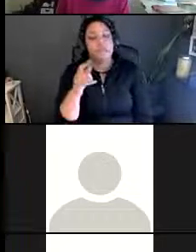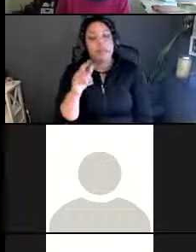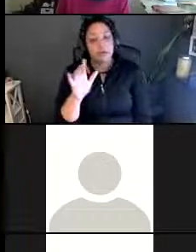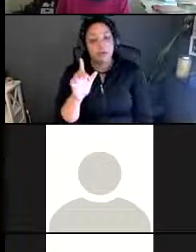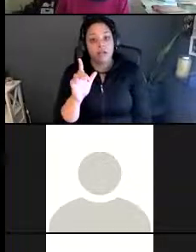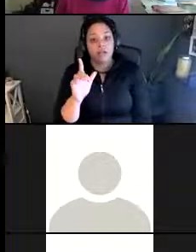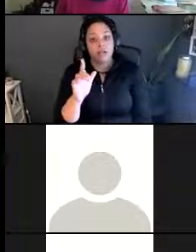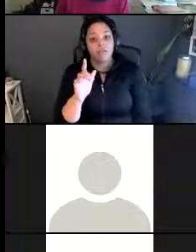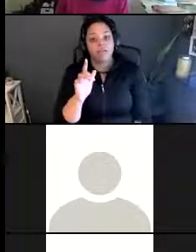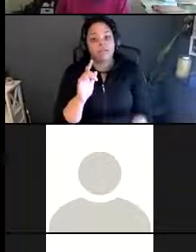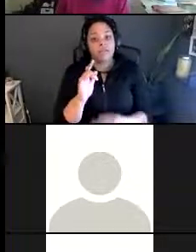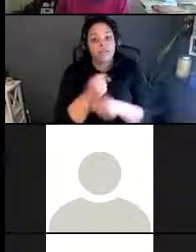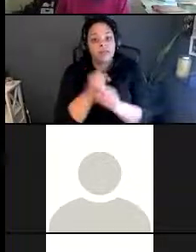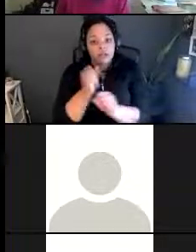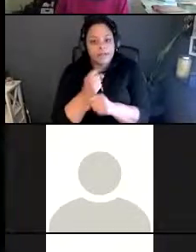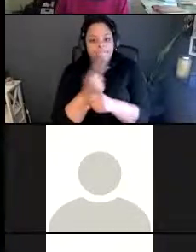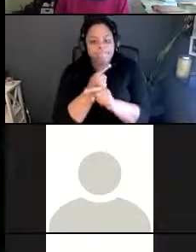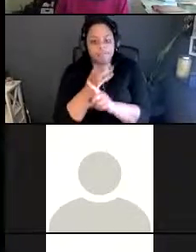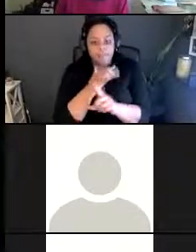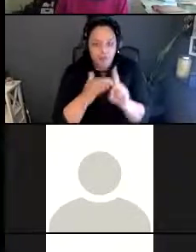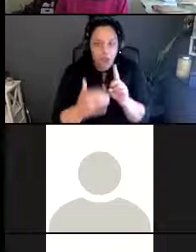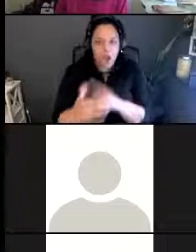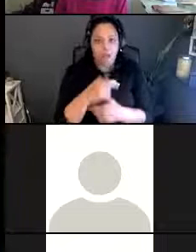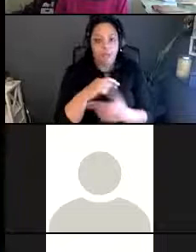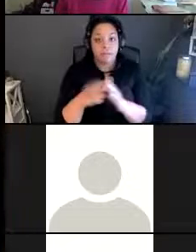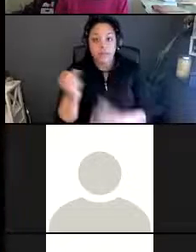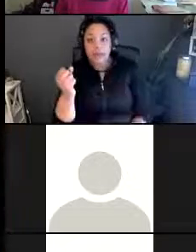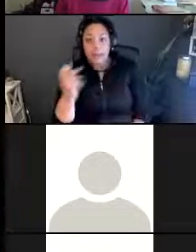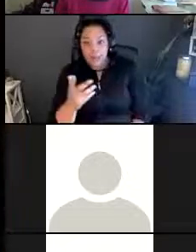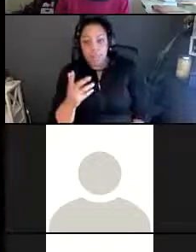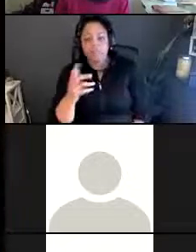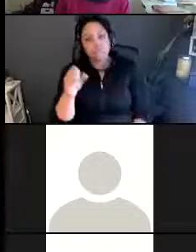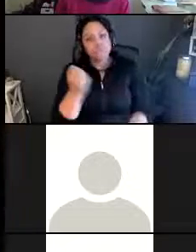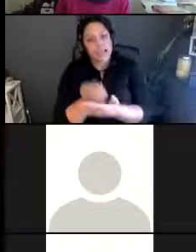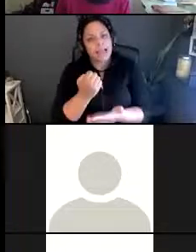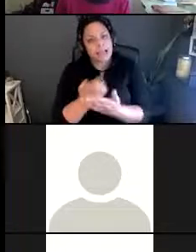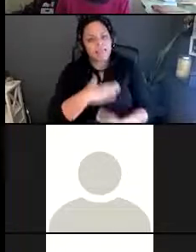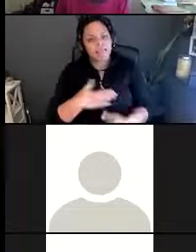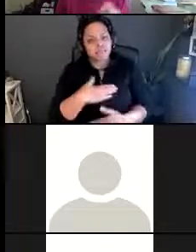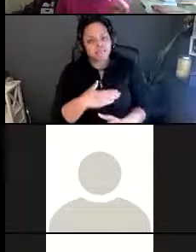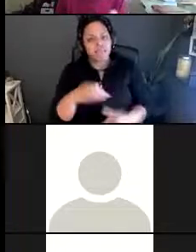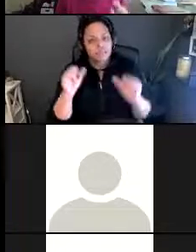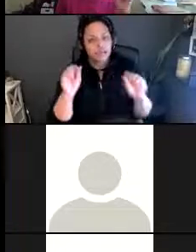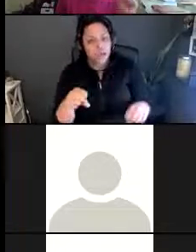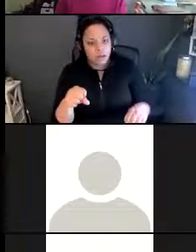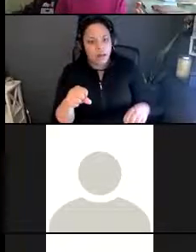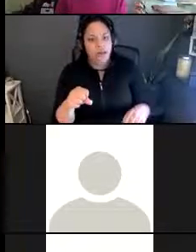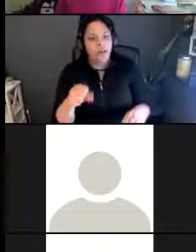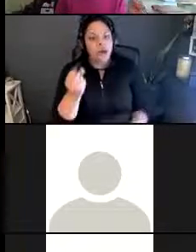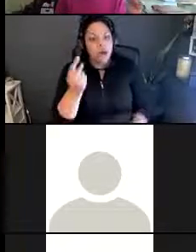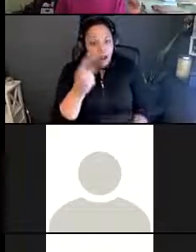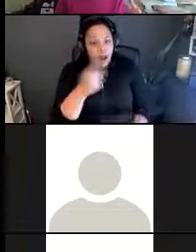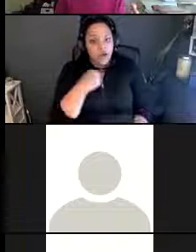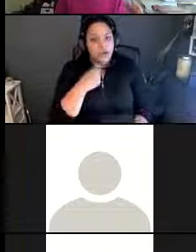environmental conditions that allow gambling as an economic activity with the